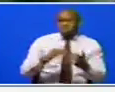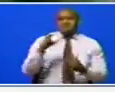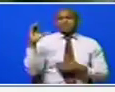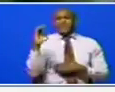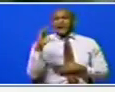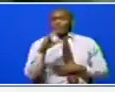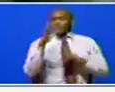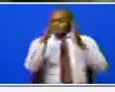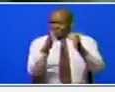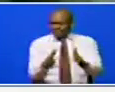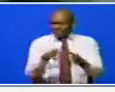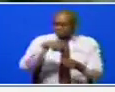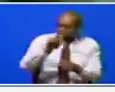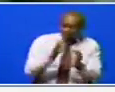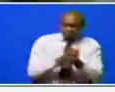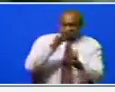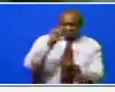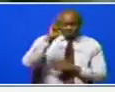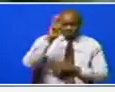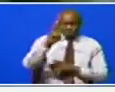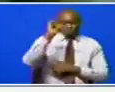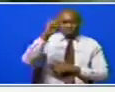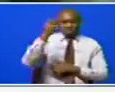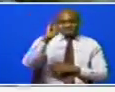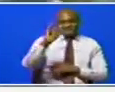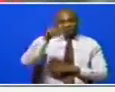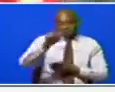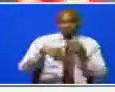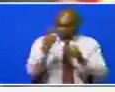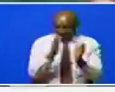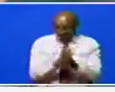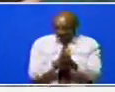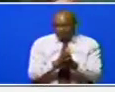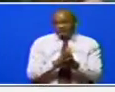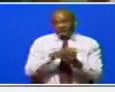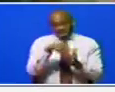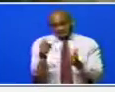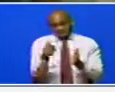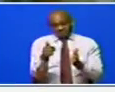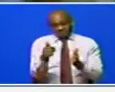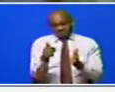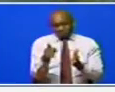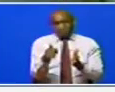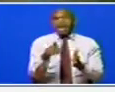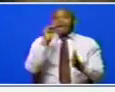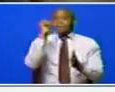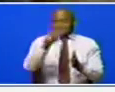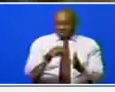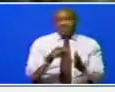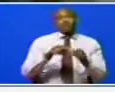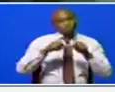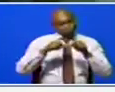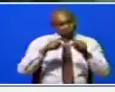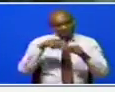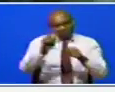Omar Mwinyi also taking it away again for another round. And he'll be, of course, being the member of parliament continuing,